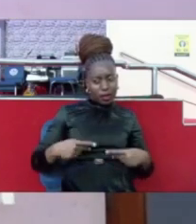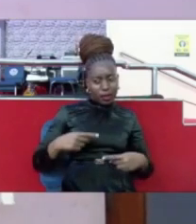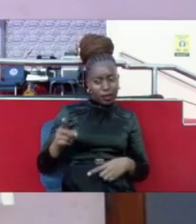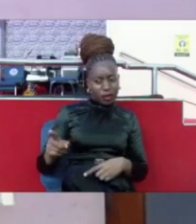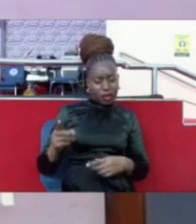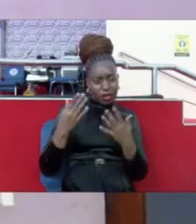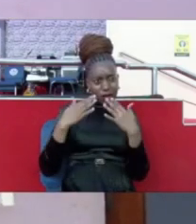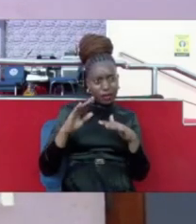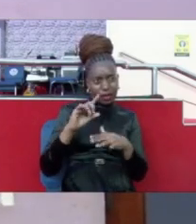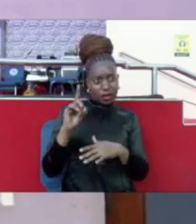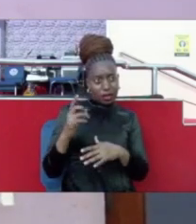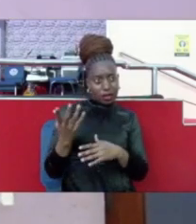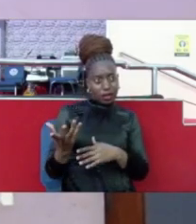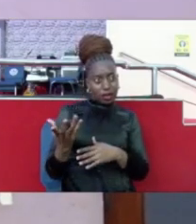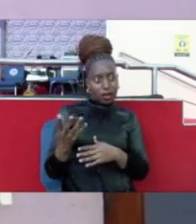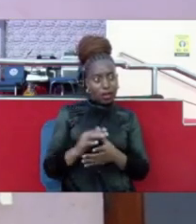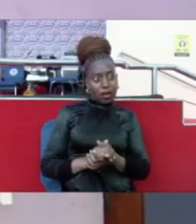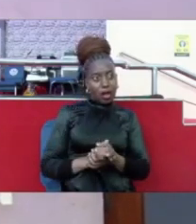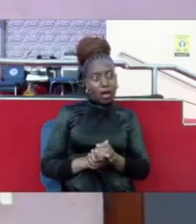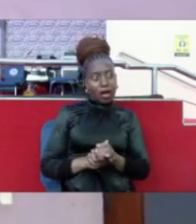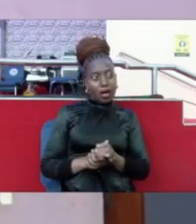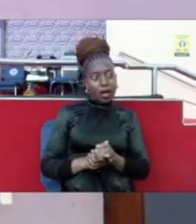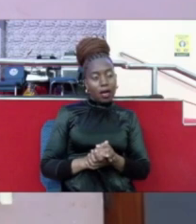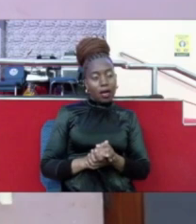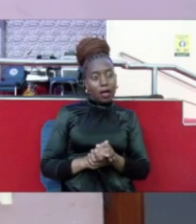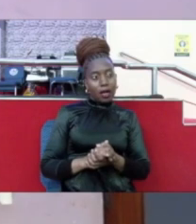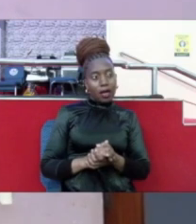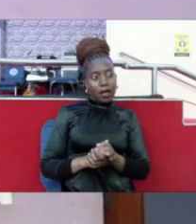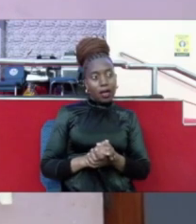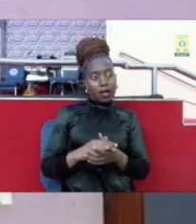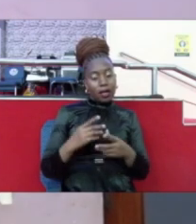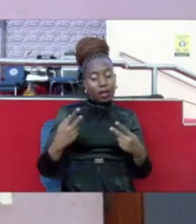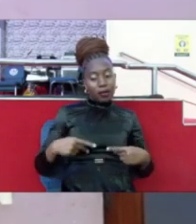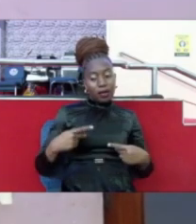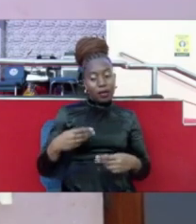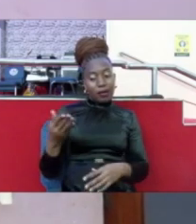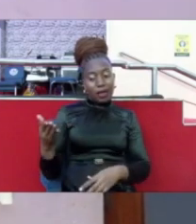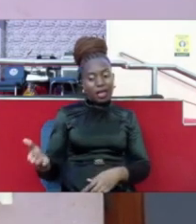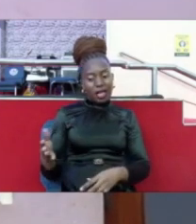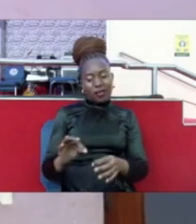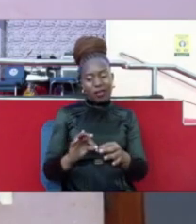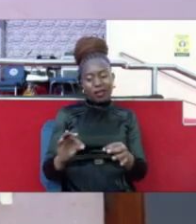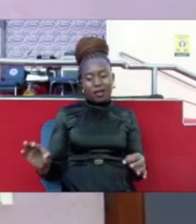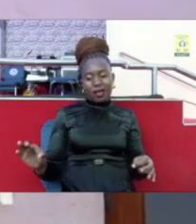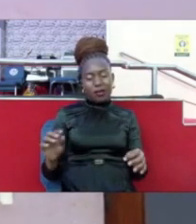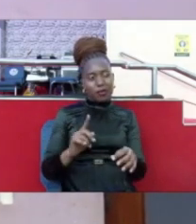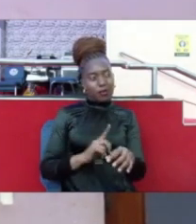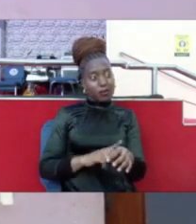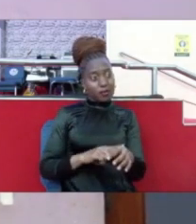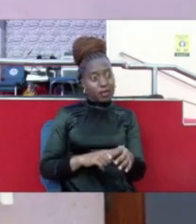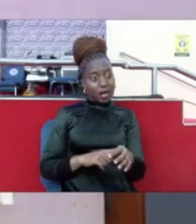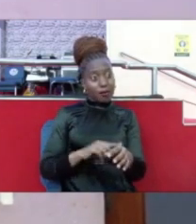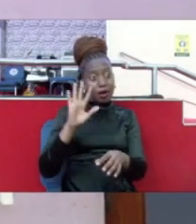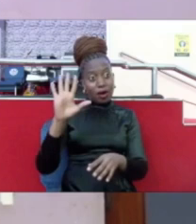nao? They've been out there for, well, since I've been here, and that's